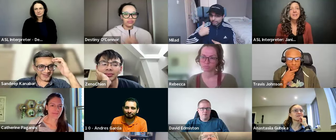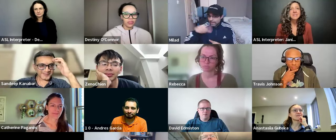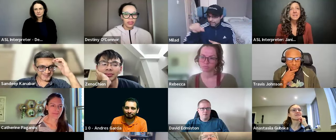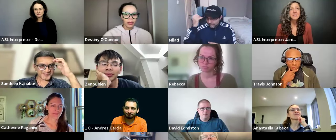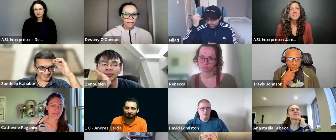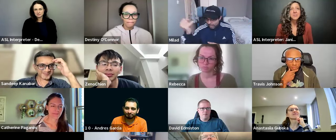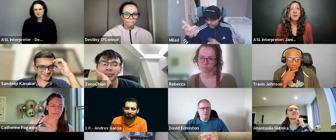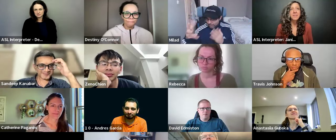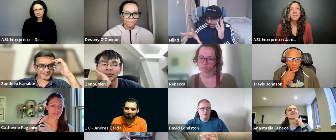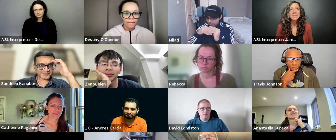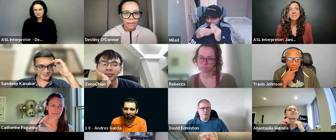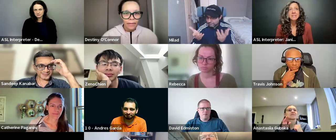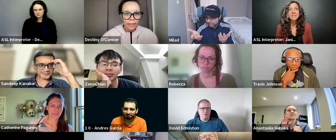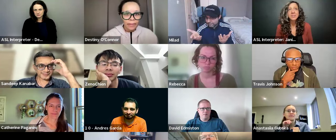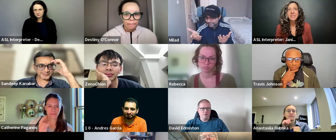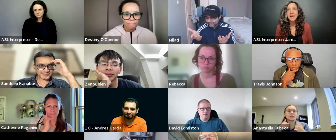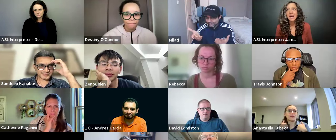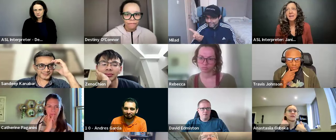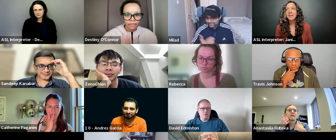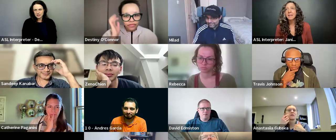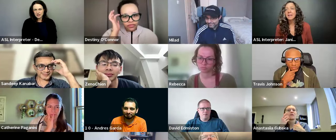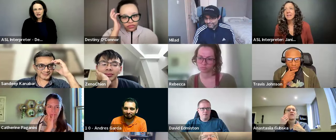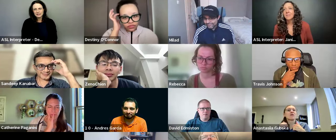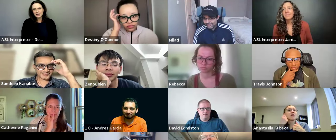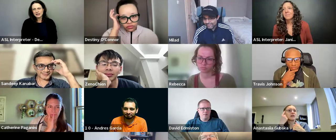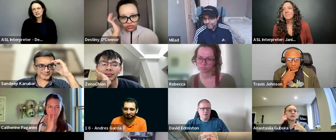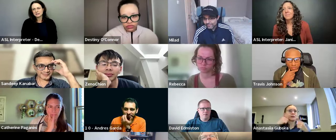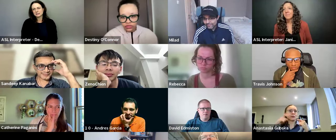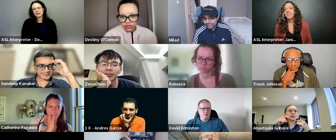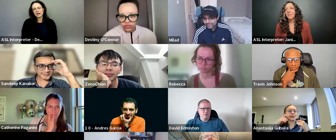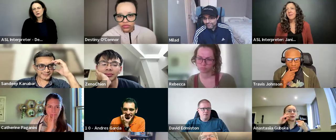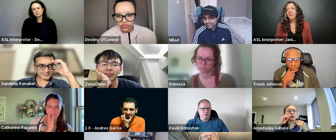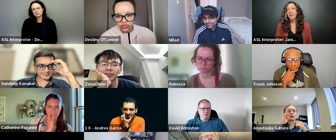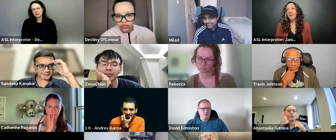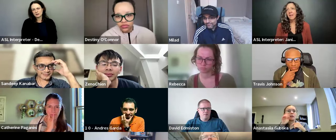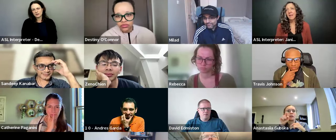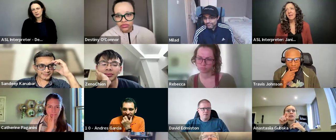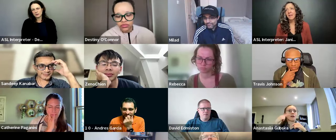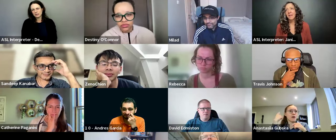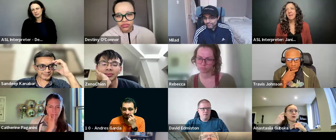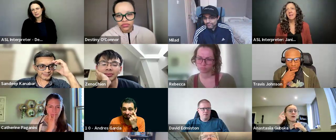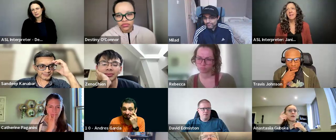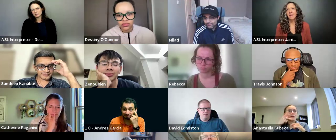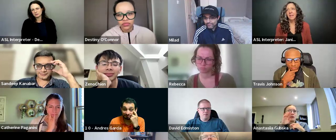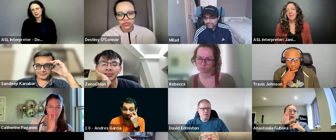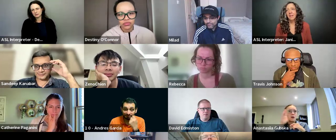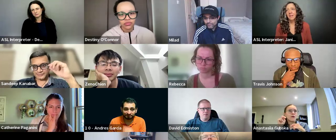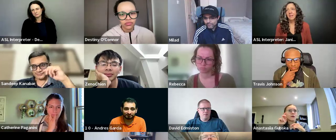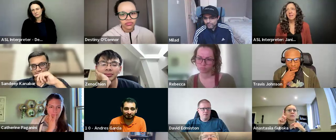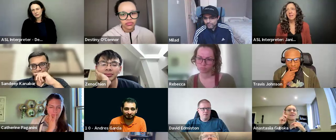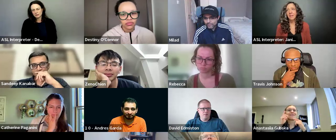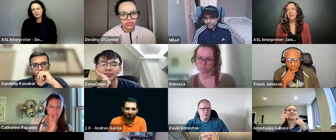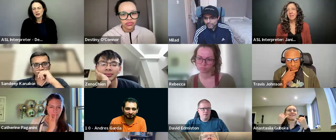I agree. Sasha, did you have any ideas that you'd like to add? Yeah, Anastasia's saying I don't think we need to